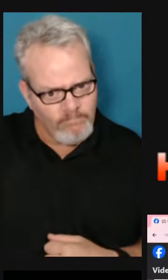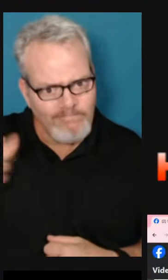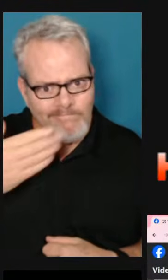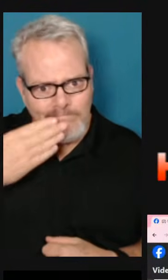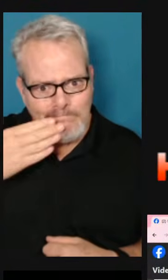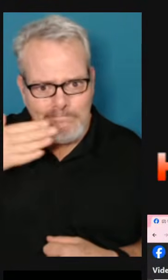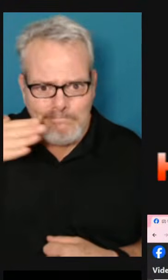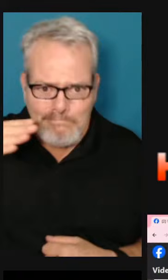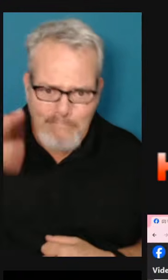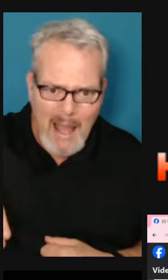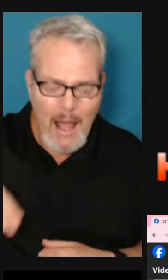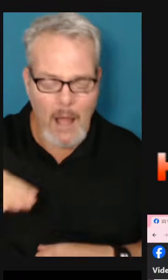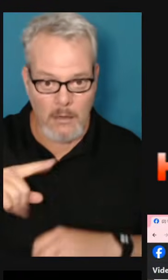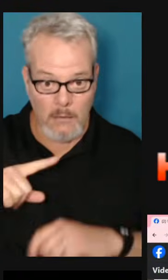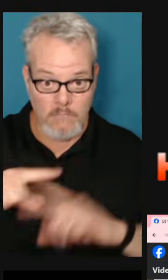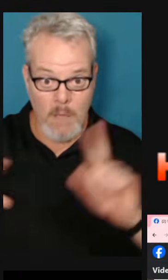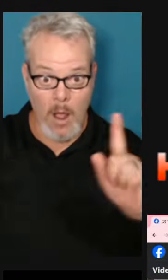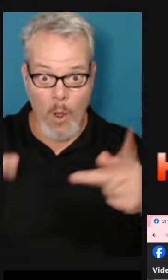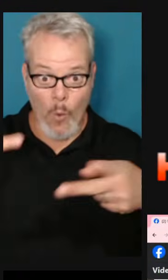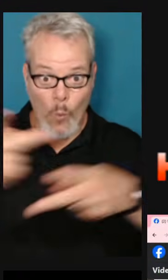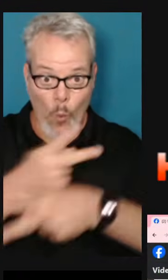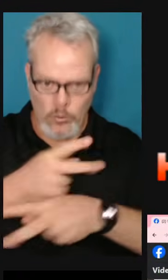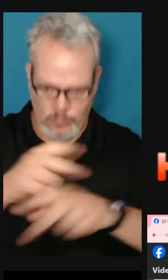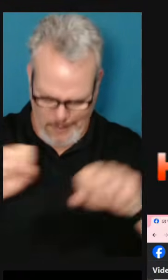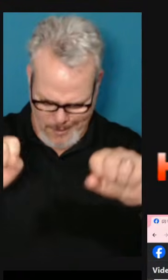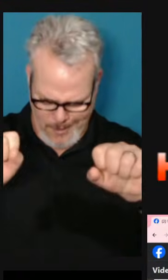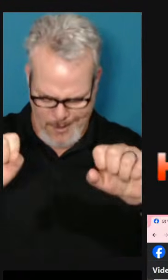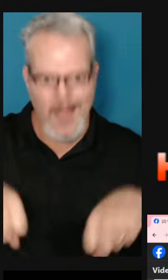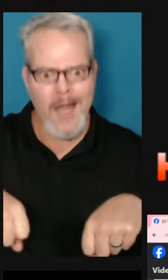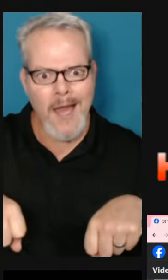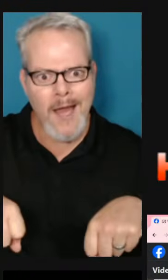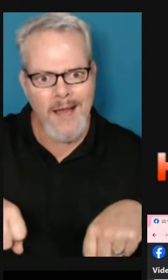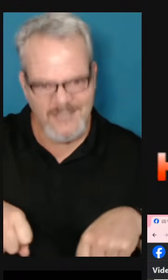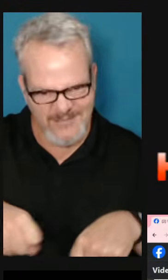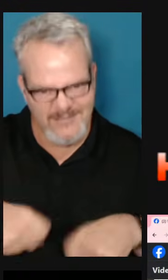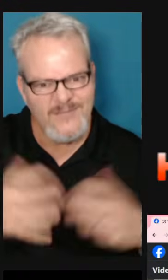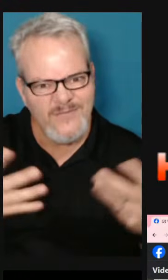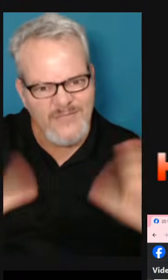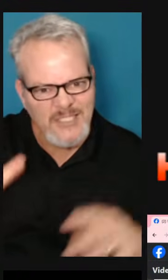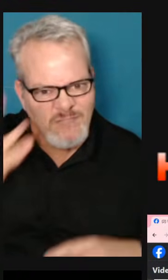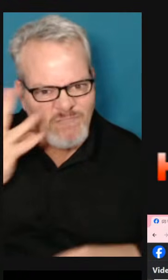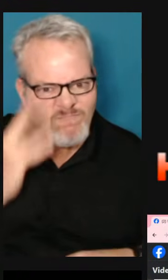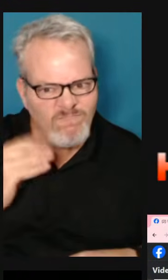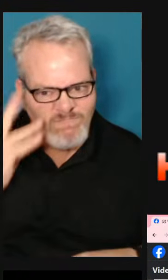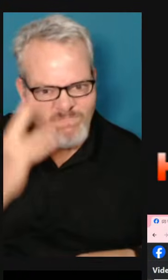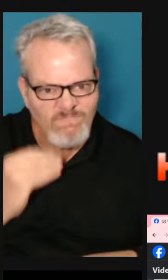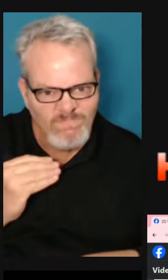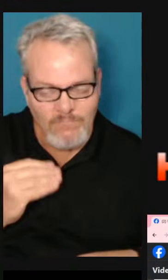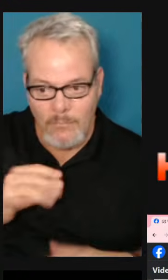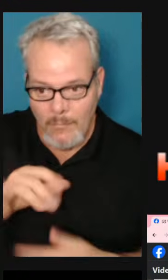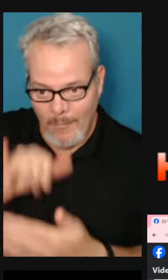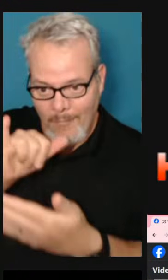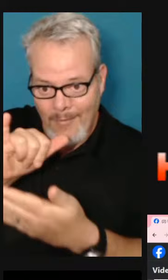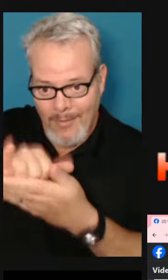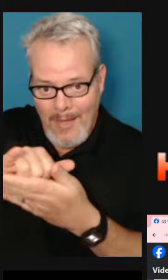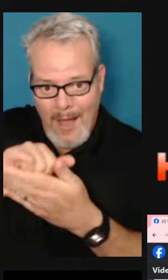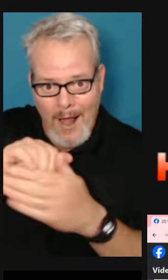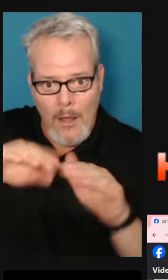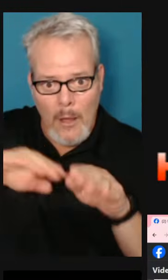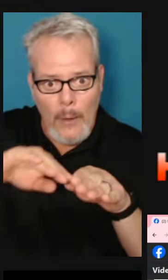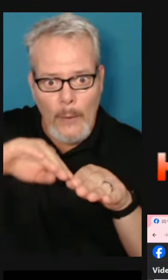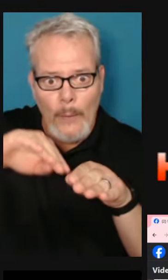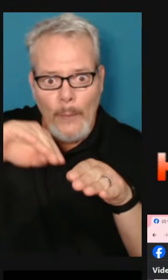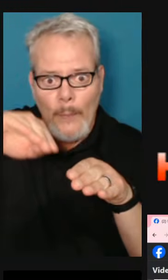get worse. We have seen what worse looks like. Right. This is what that hill behind the vents growing on the rim of the